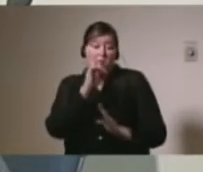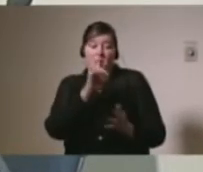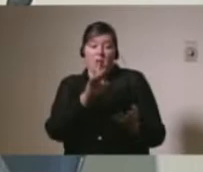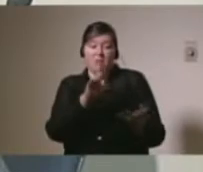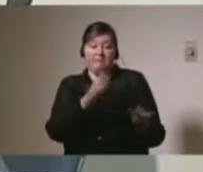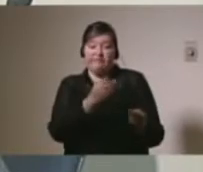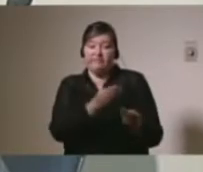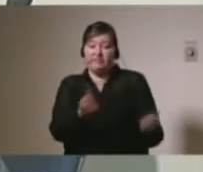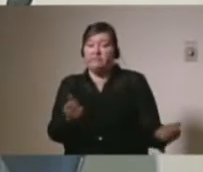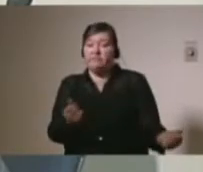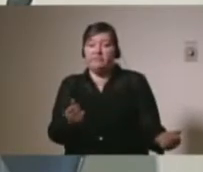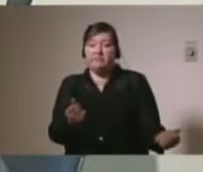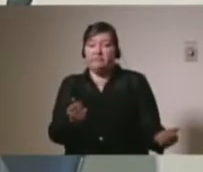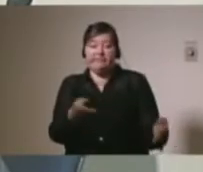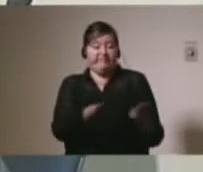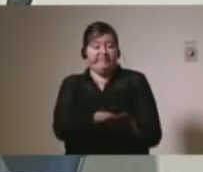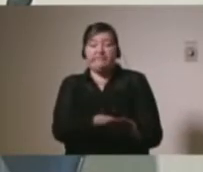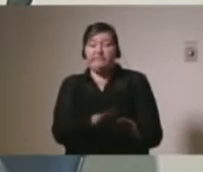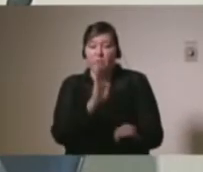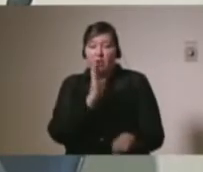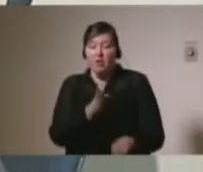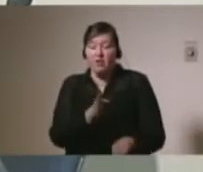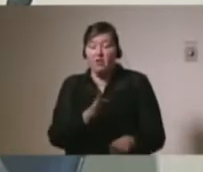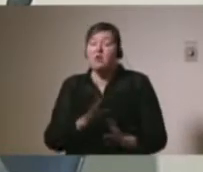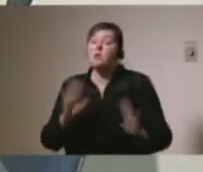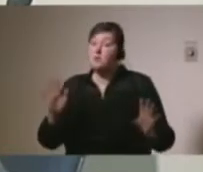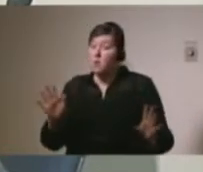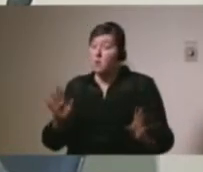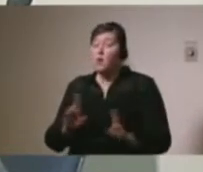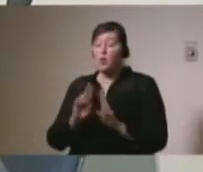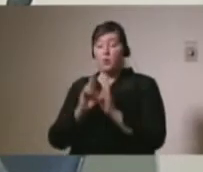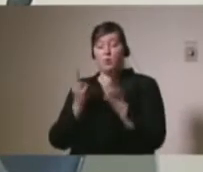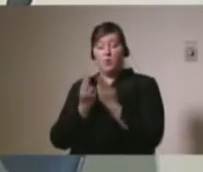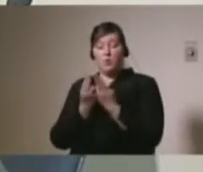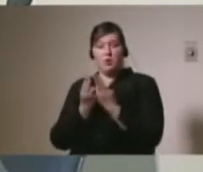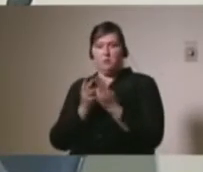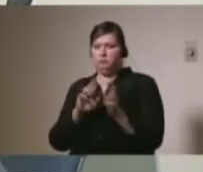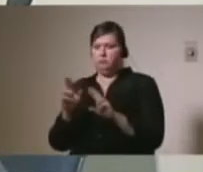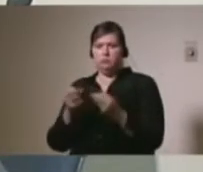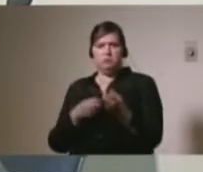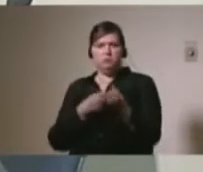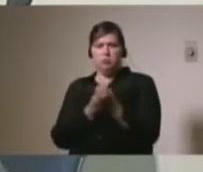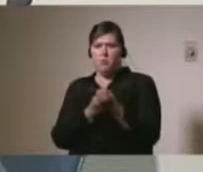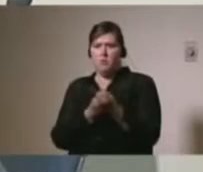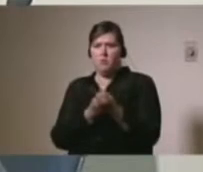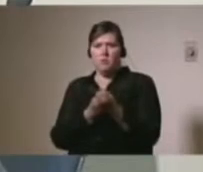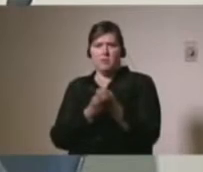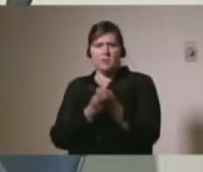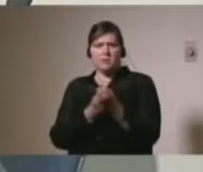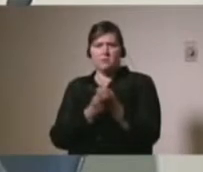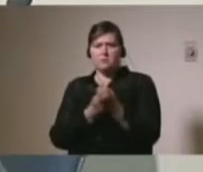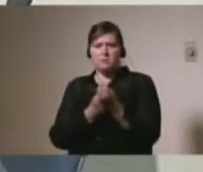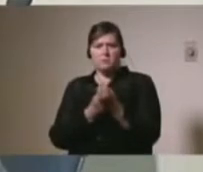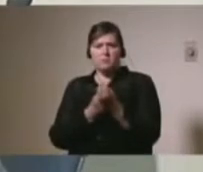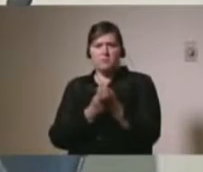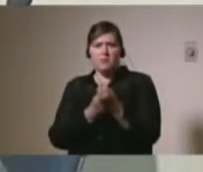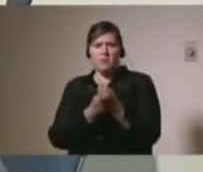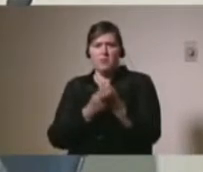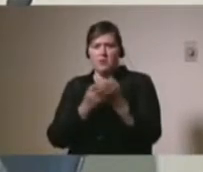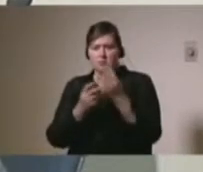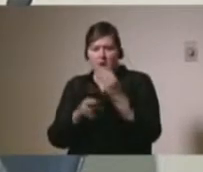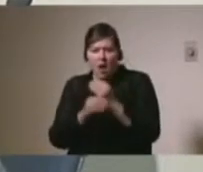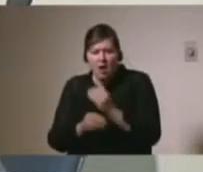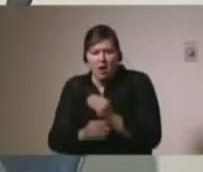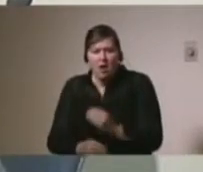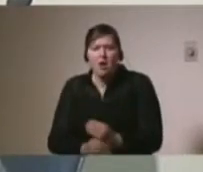die. So the union supported the restructuring and the